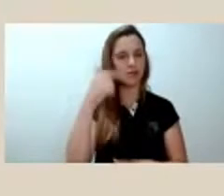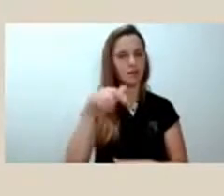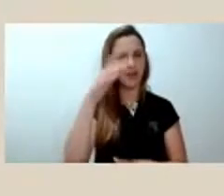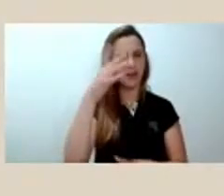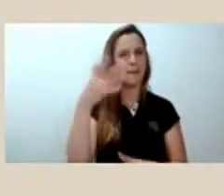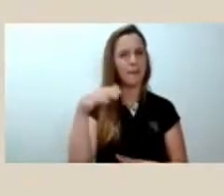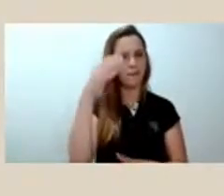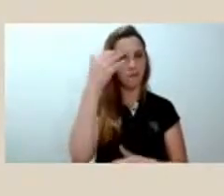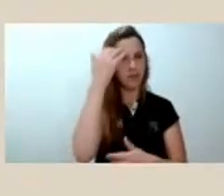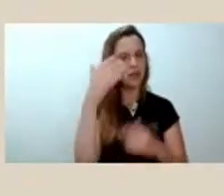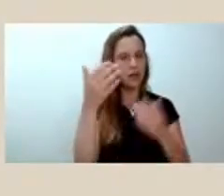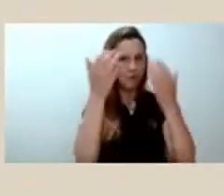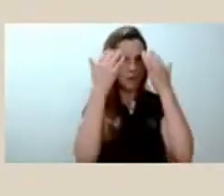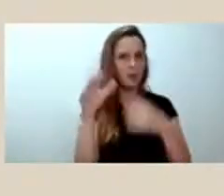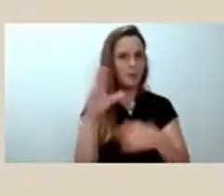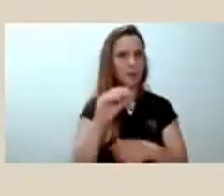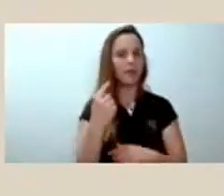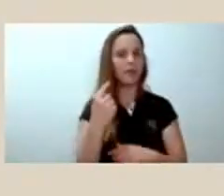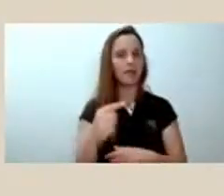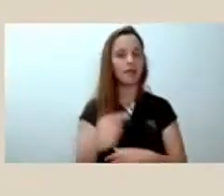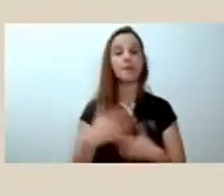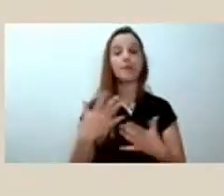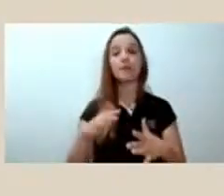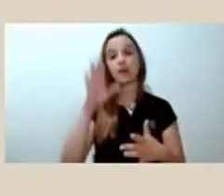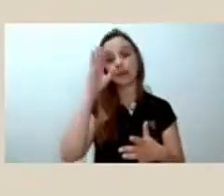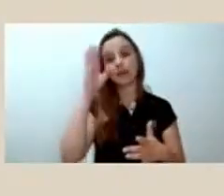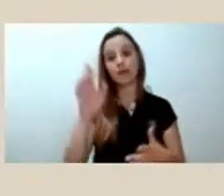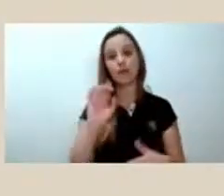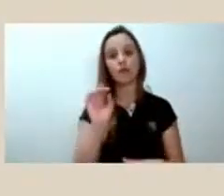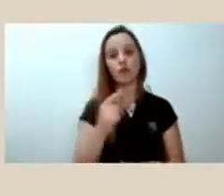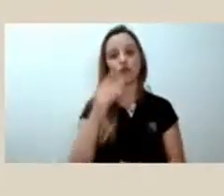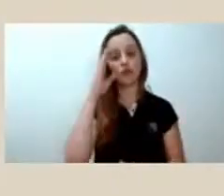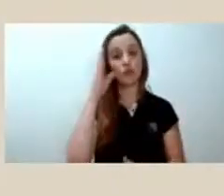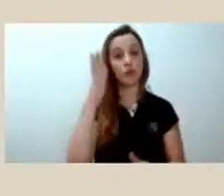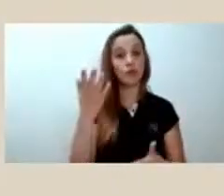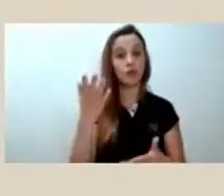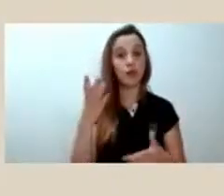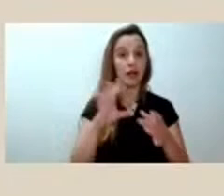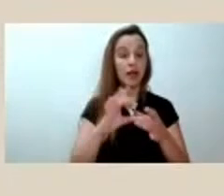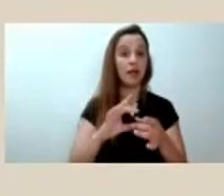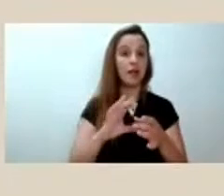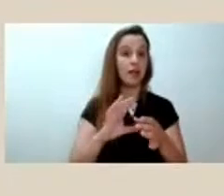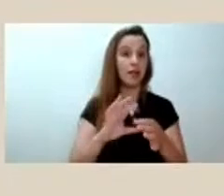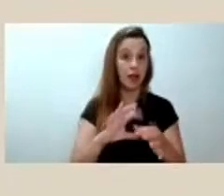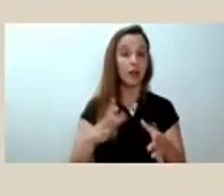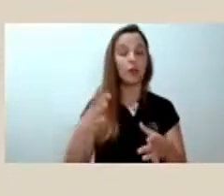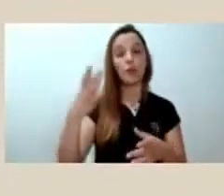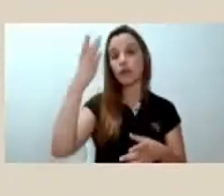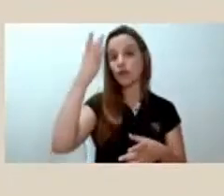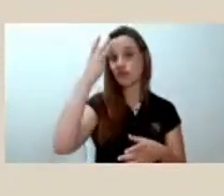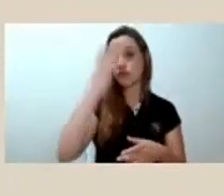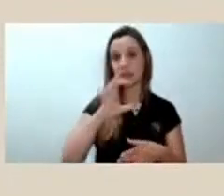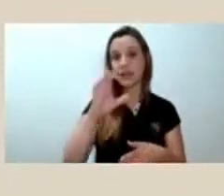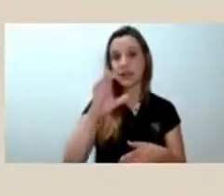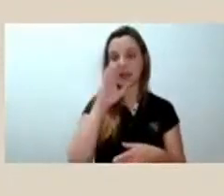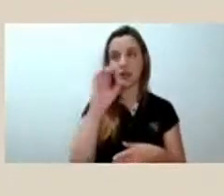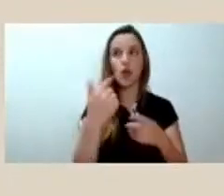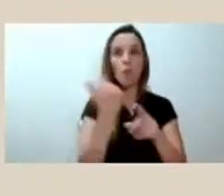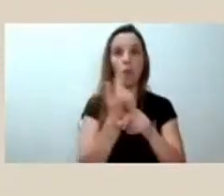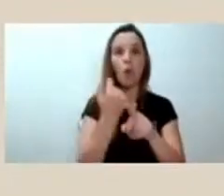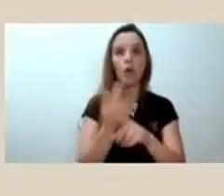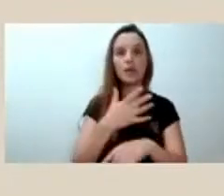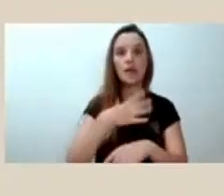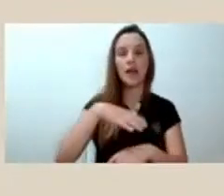But what we know in neuroscience is that if we want to unlearn something, we need